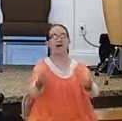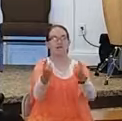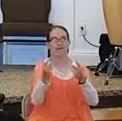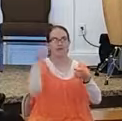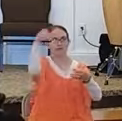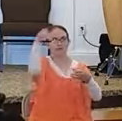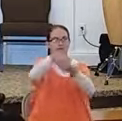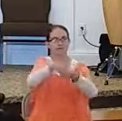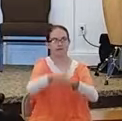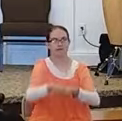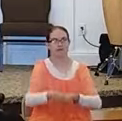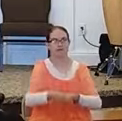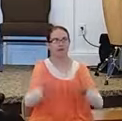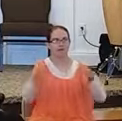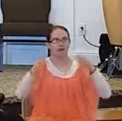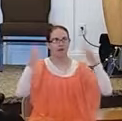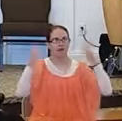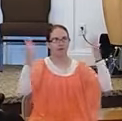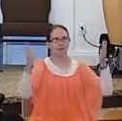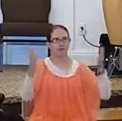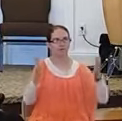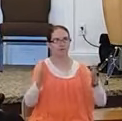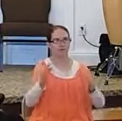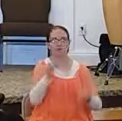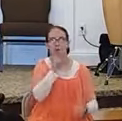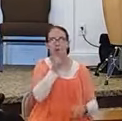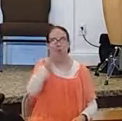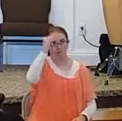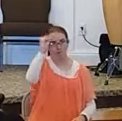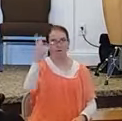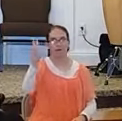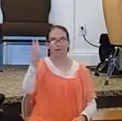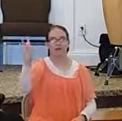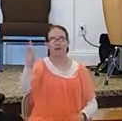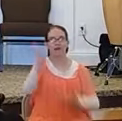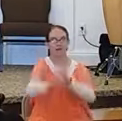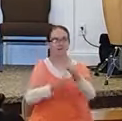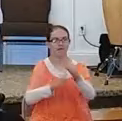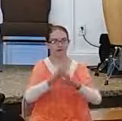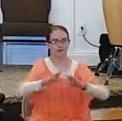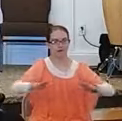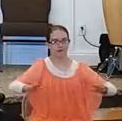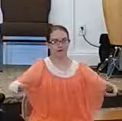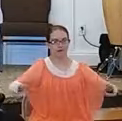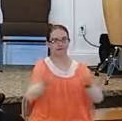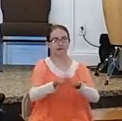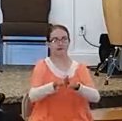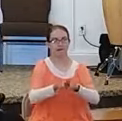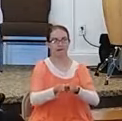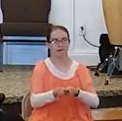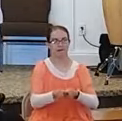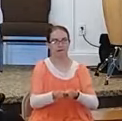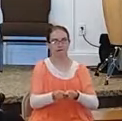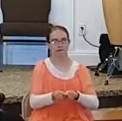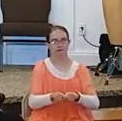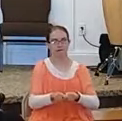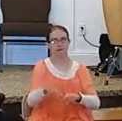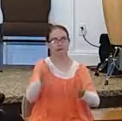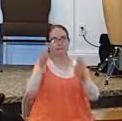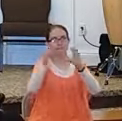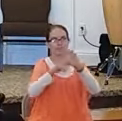in. Oh, hallelujah. But this old boy for 38 years has laid in the same mat on the same